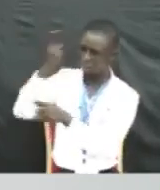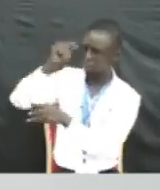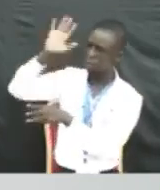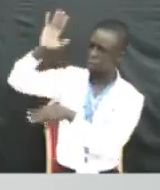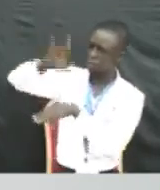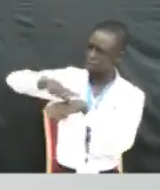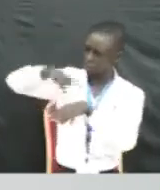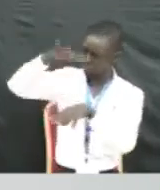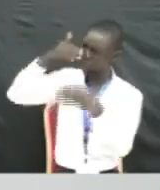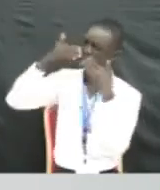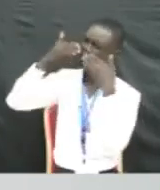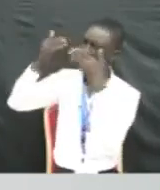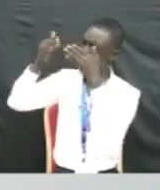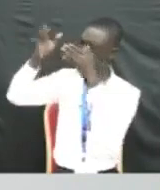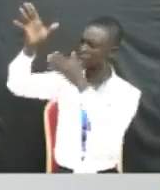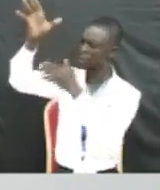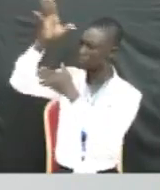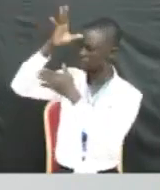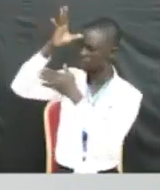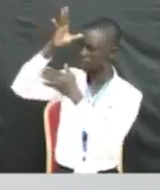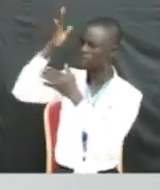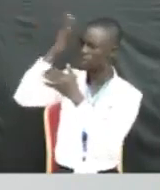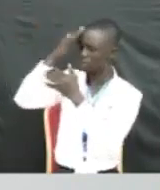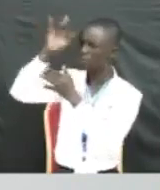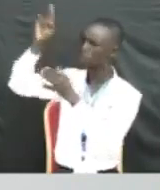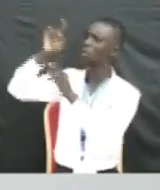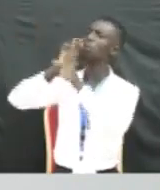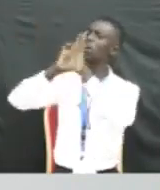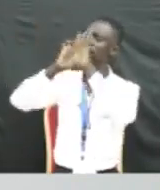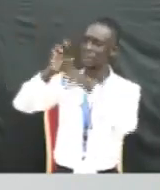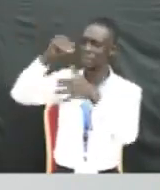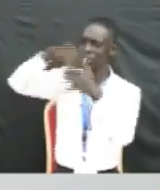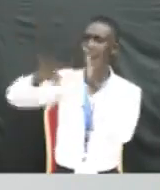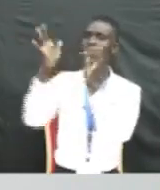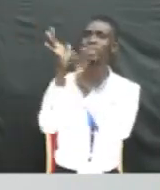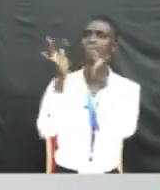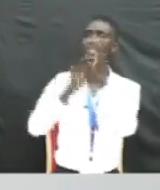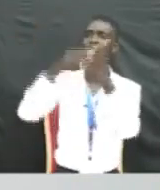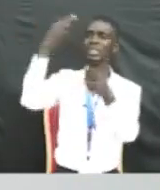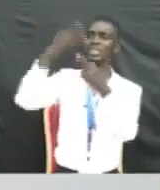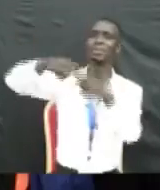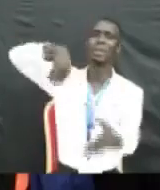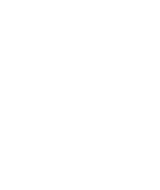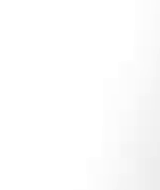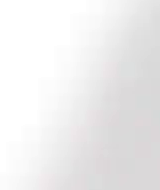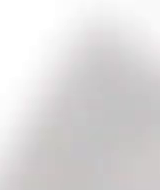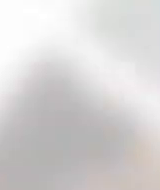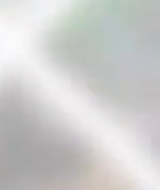Father, for answered prayer. In Jesus' name, amen.